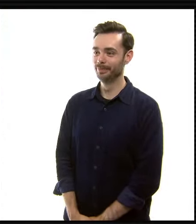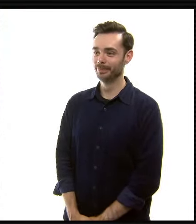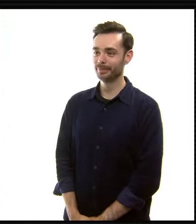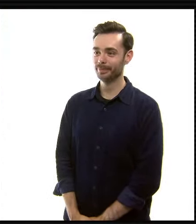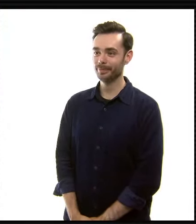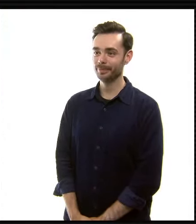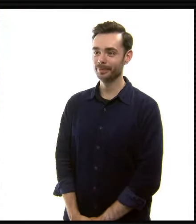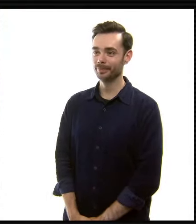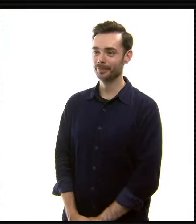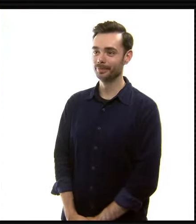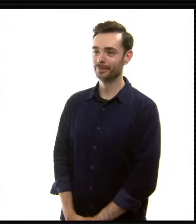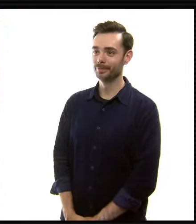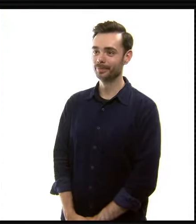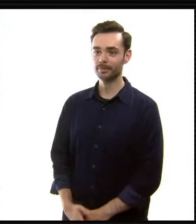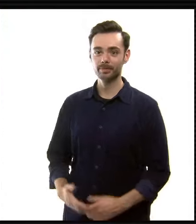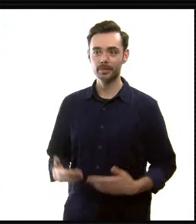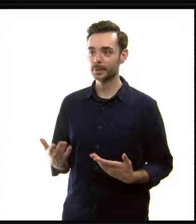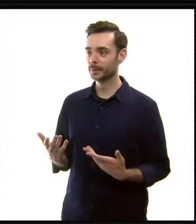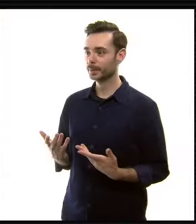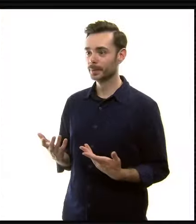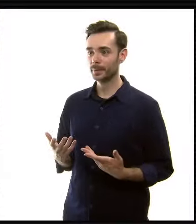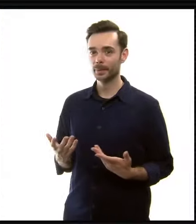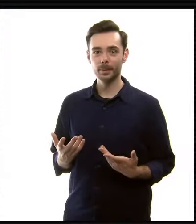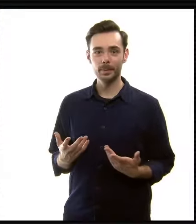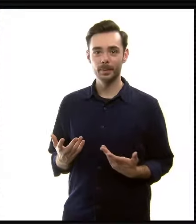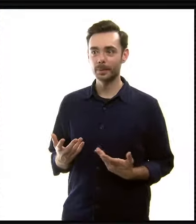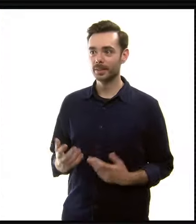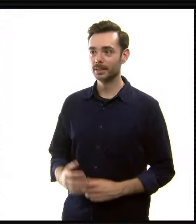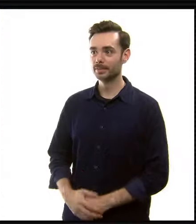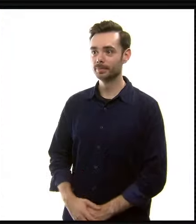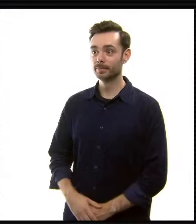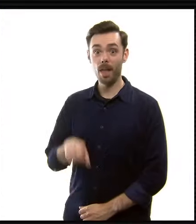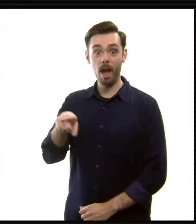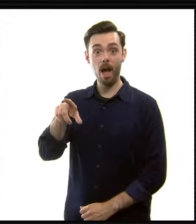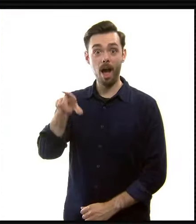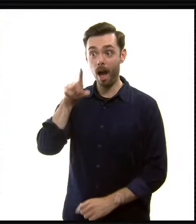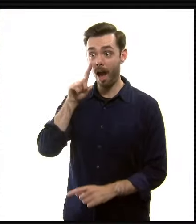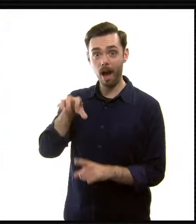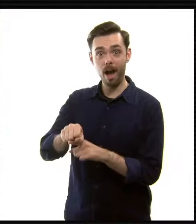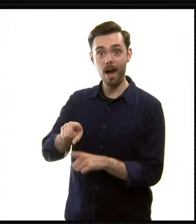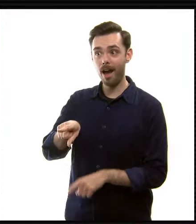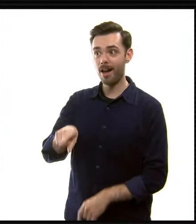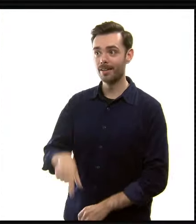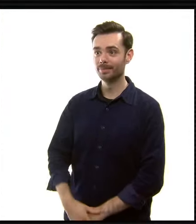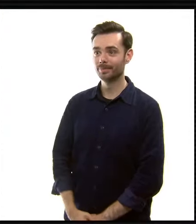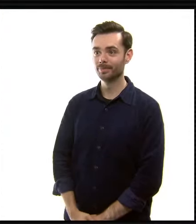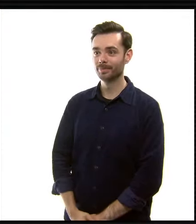Oh, where is it? Where is it? Where is it? Oh, there. I see one.